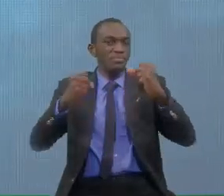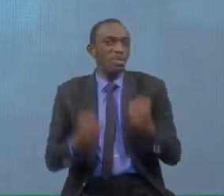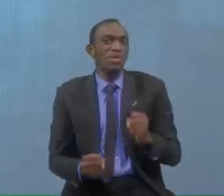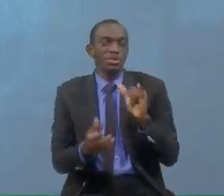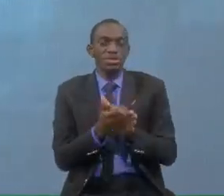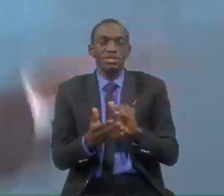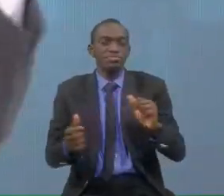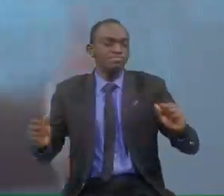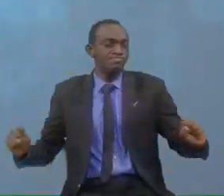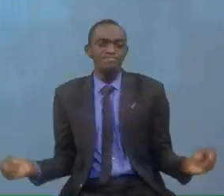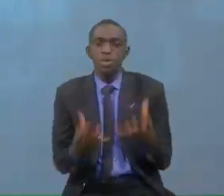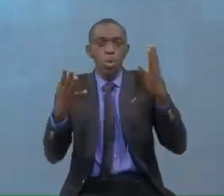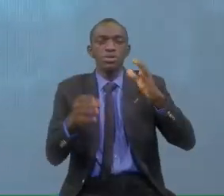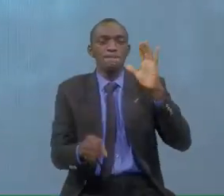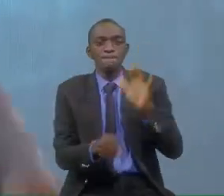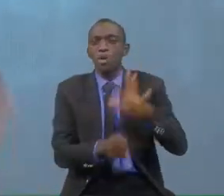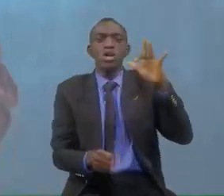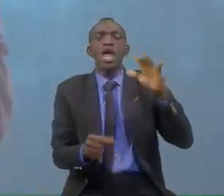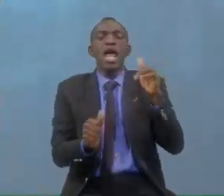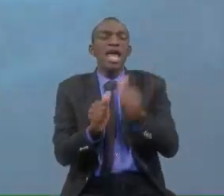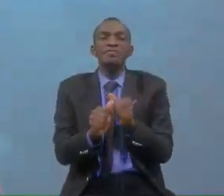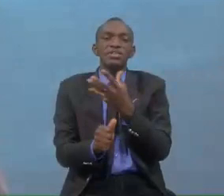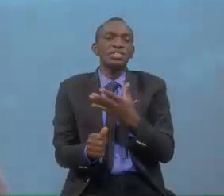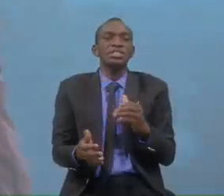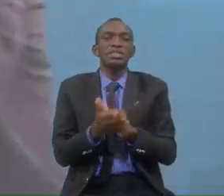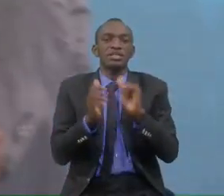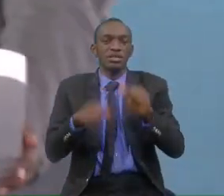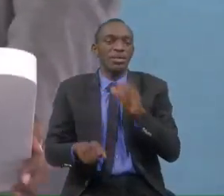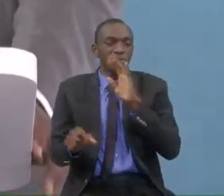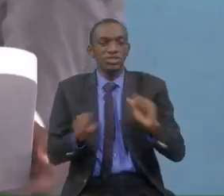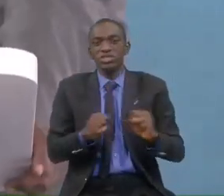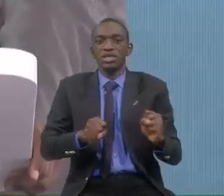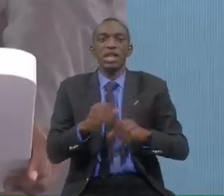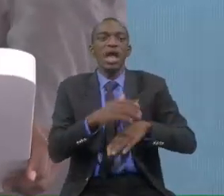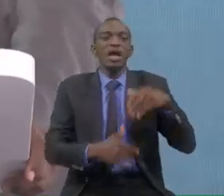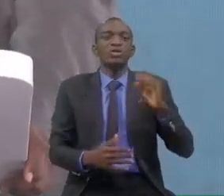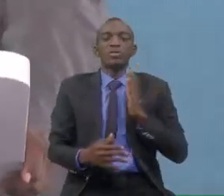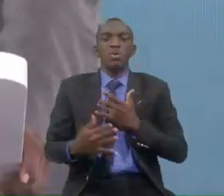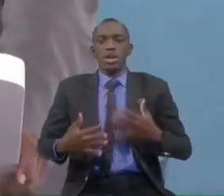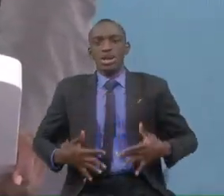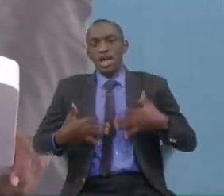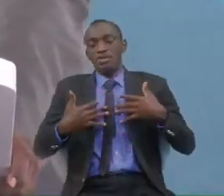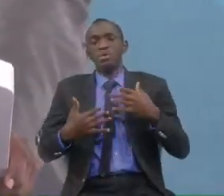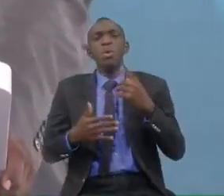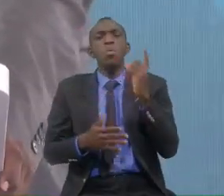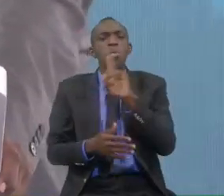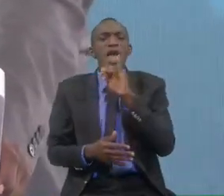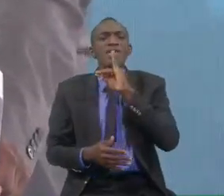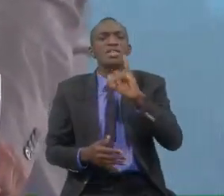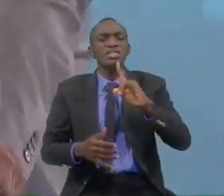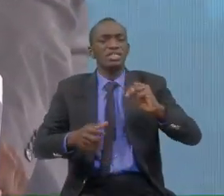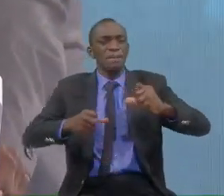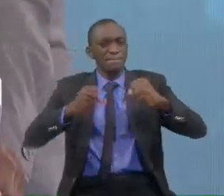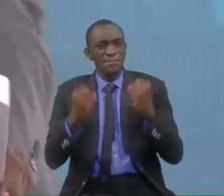everything shakable, shaking out of our lives? And where is the empowering, the enlightenment of the